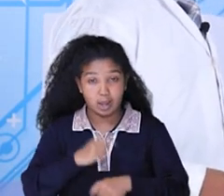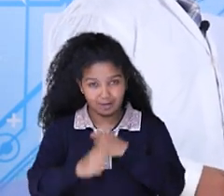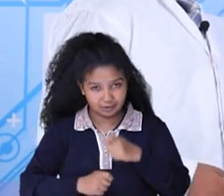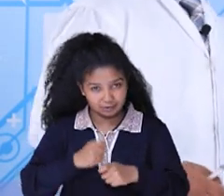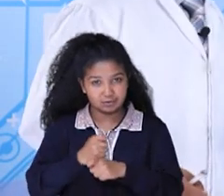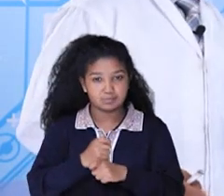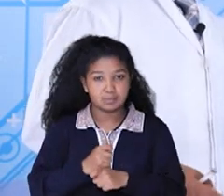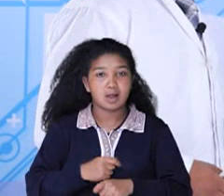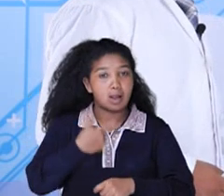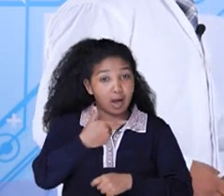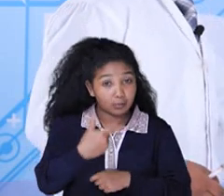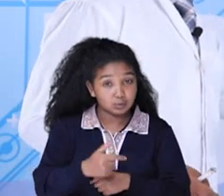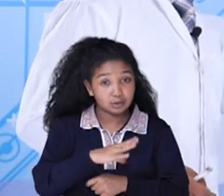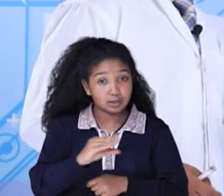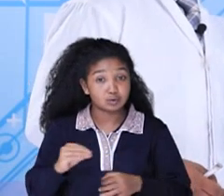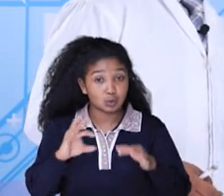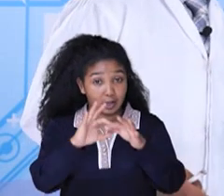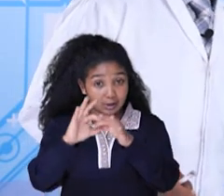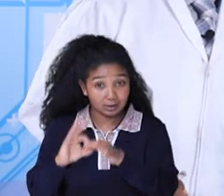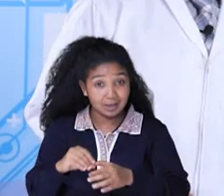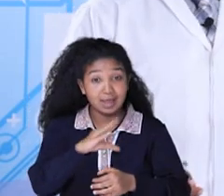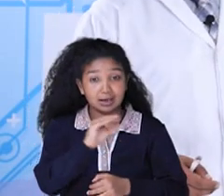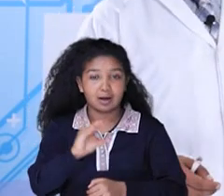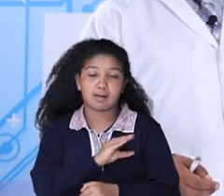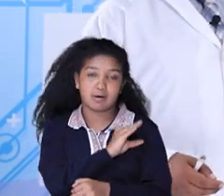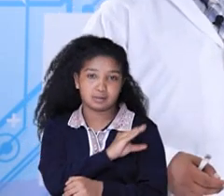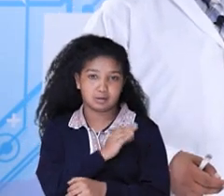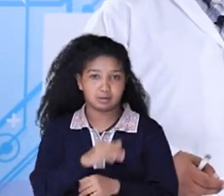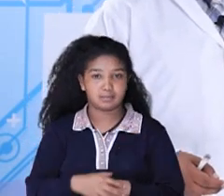age, language, society, and culture.